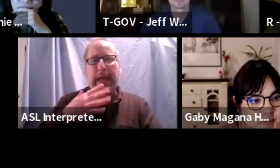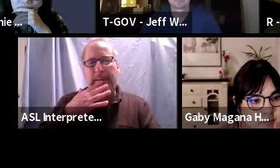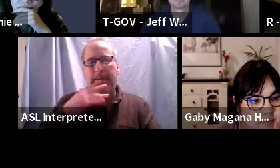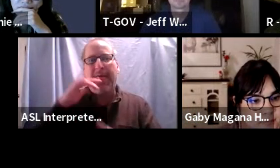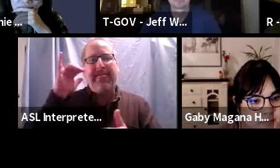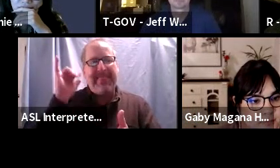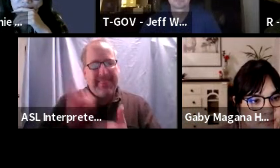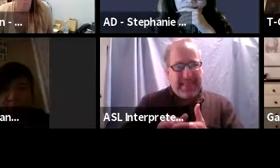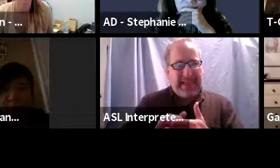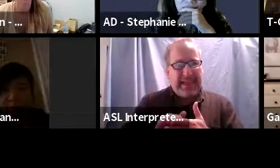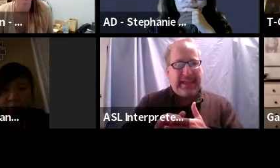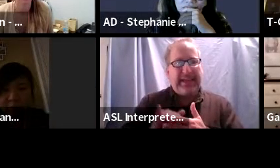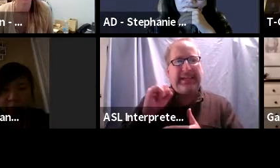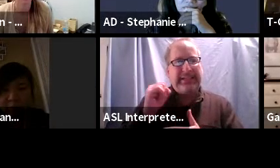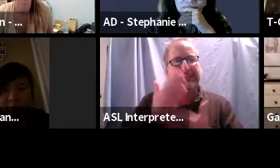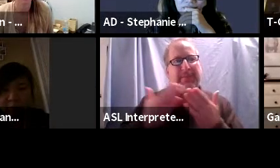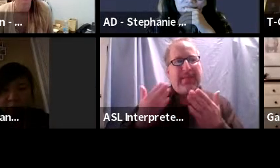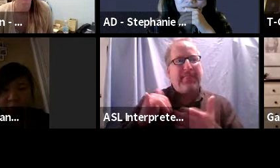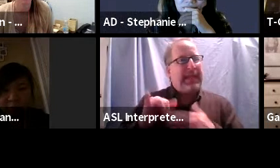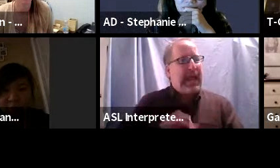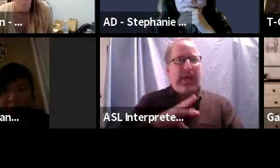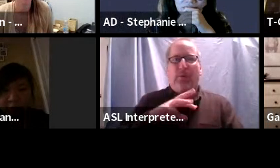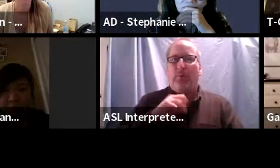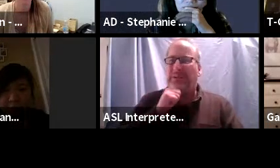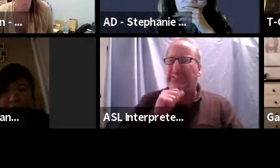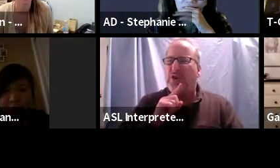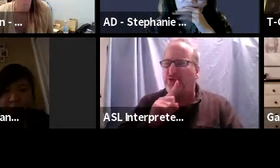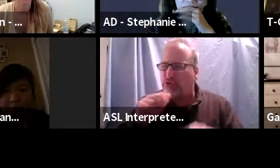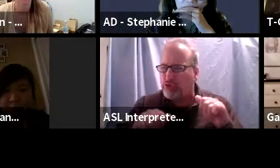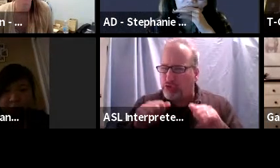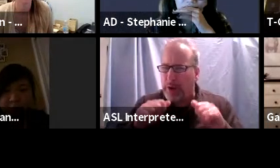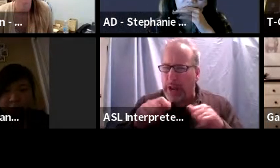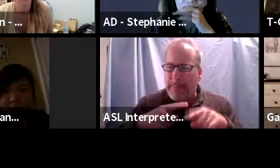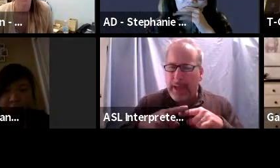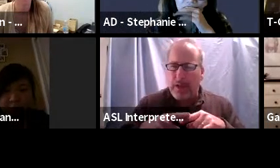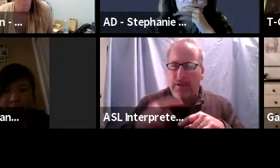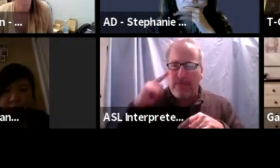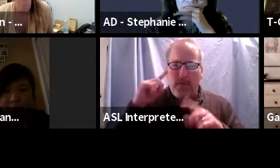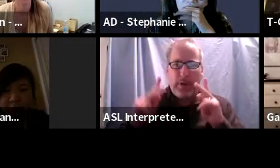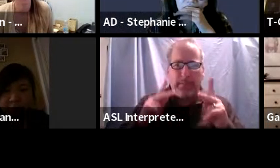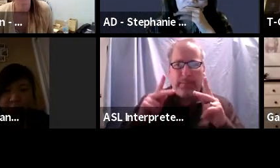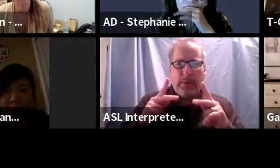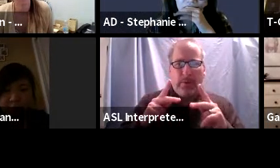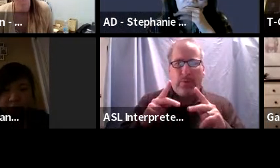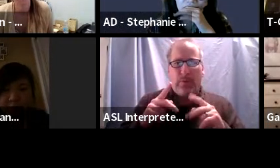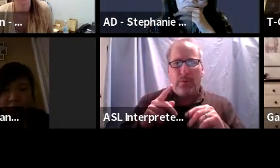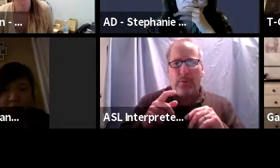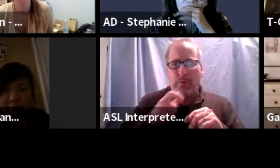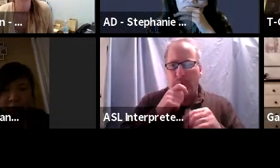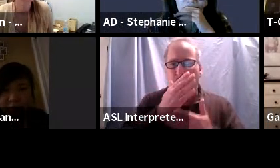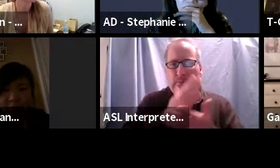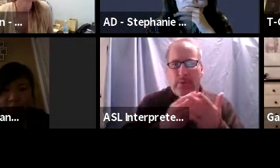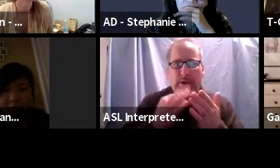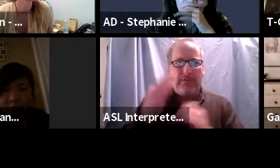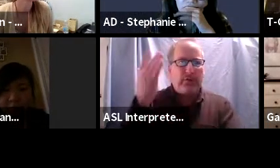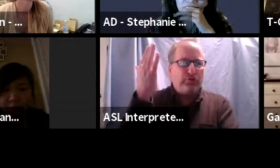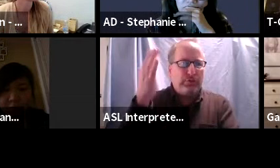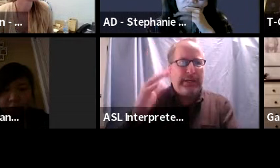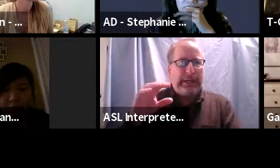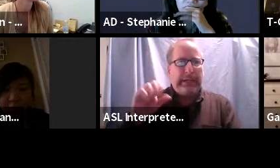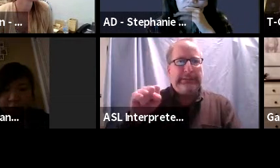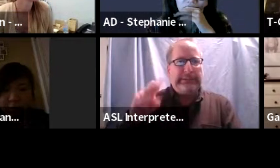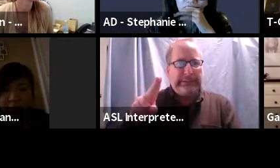That is something that I wasn't too entirely sure about. For folks who was part of the tree subcommittee meeting,